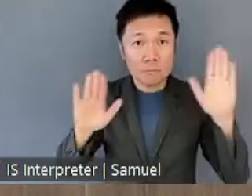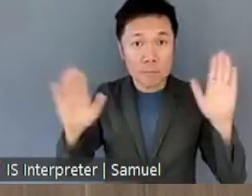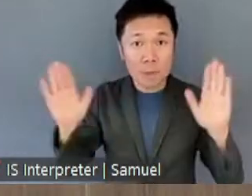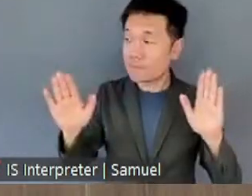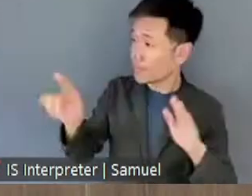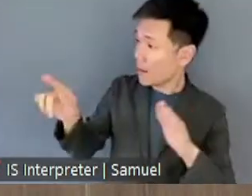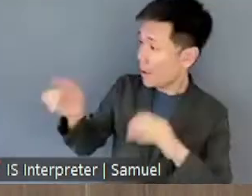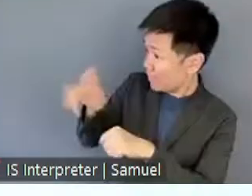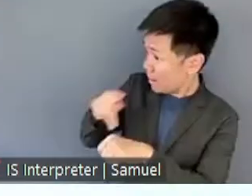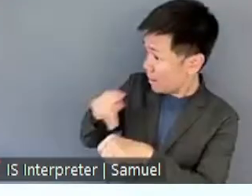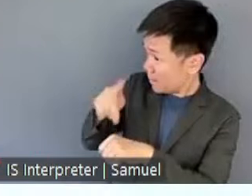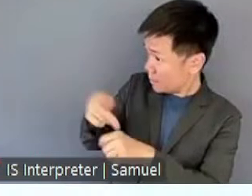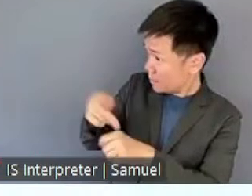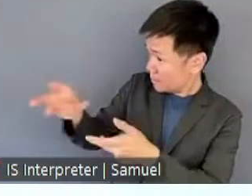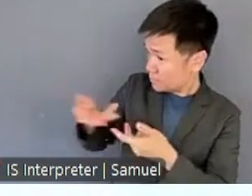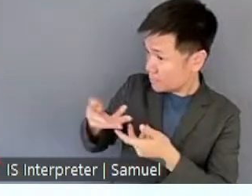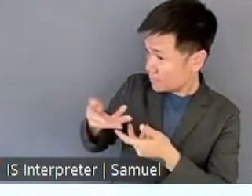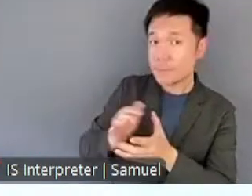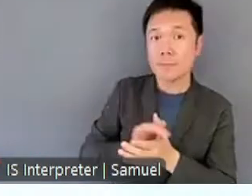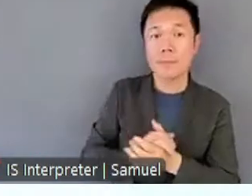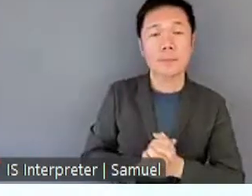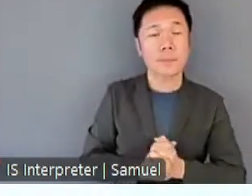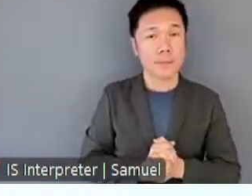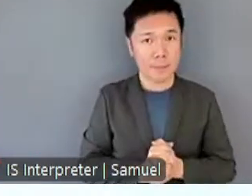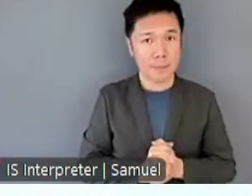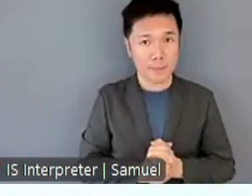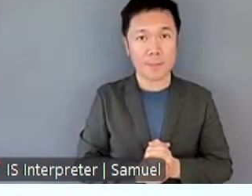Yes, Philippines?